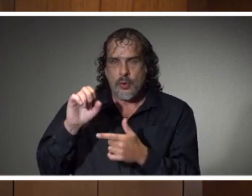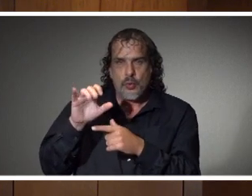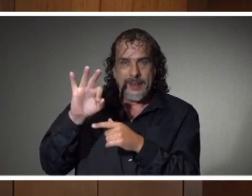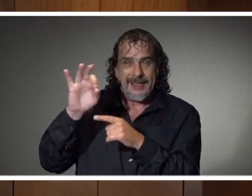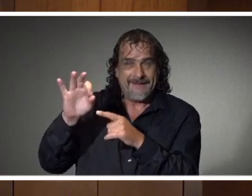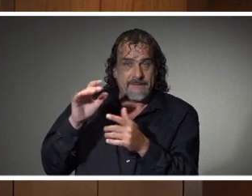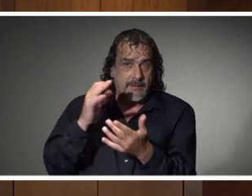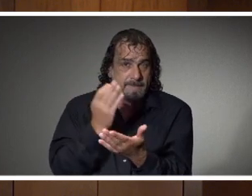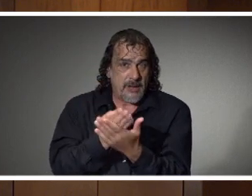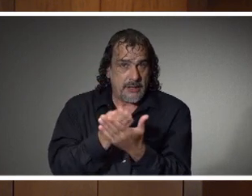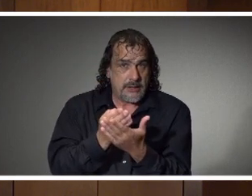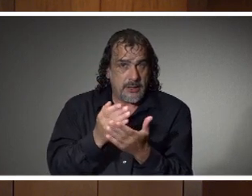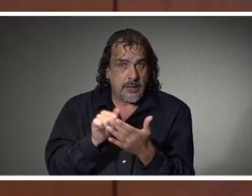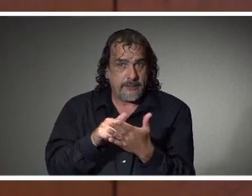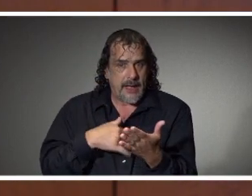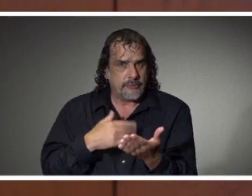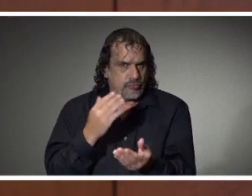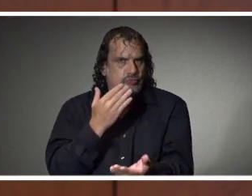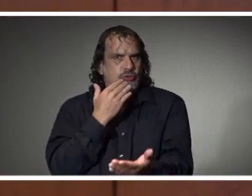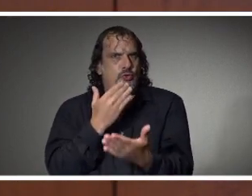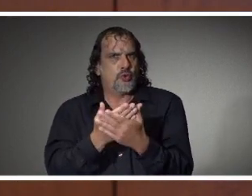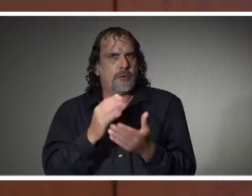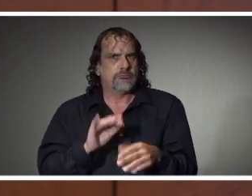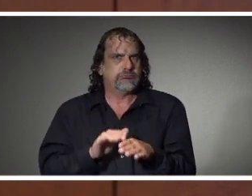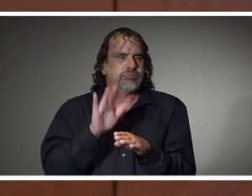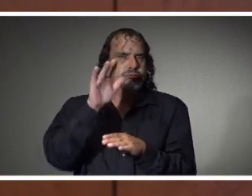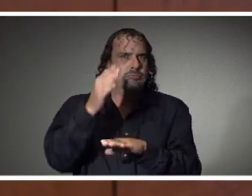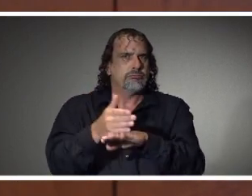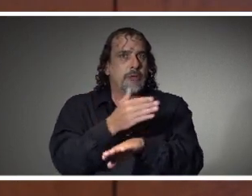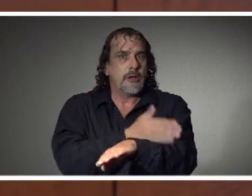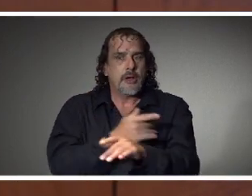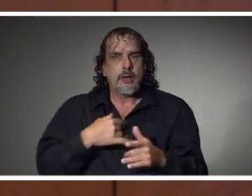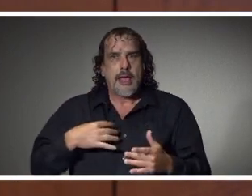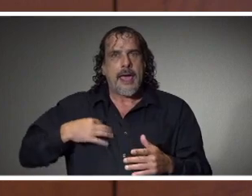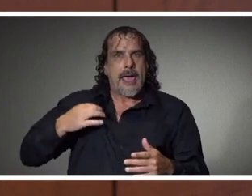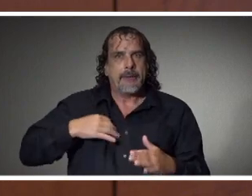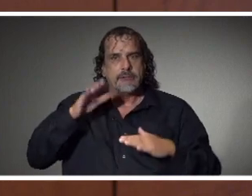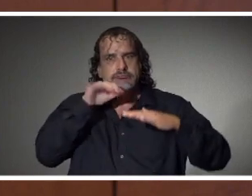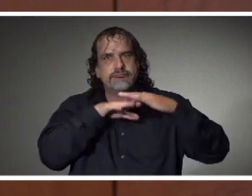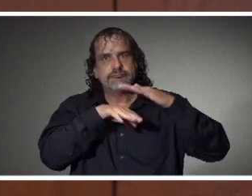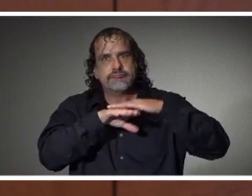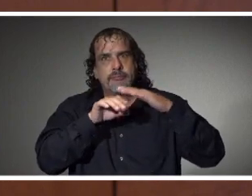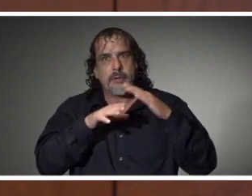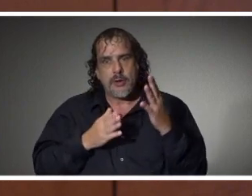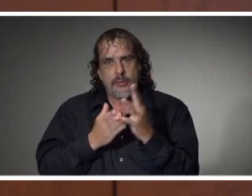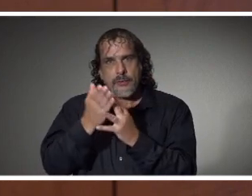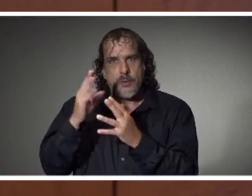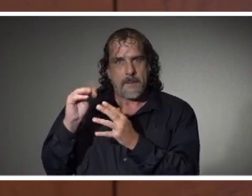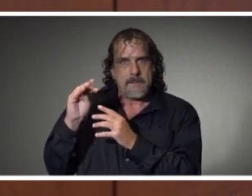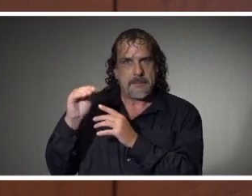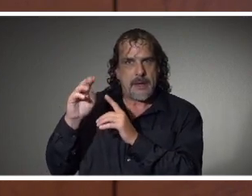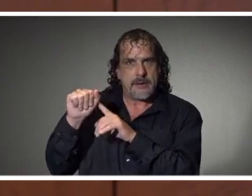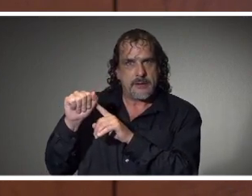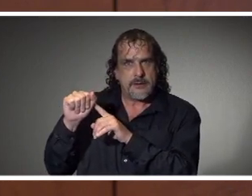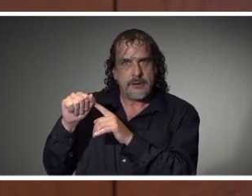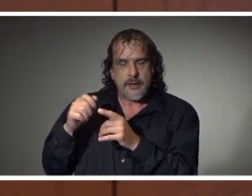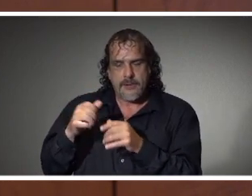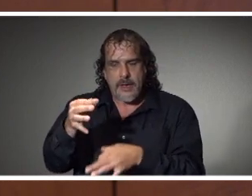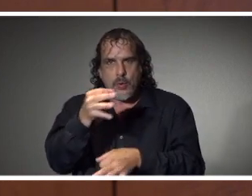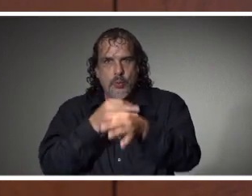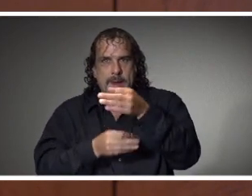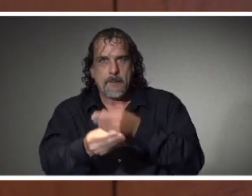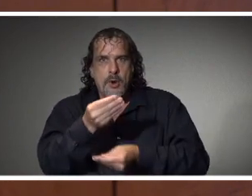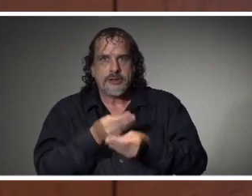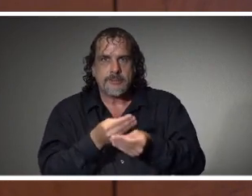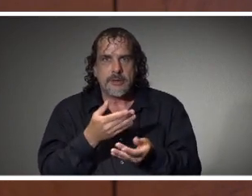been working is going well. We've already started getting applicants that come into through the FEMA normal reimbursement program,